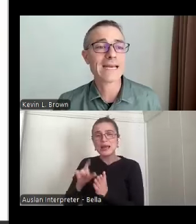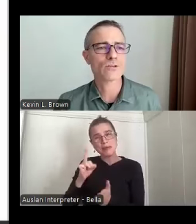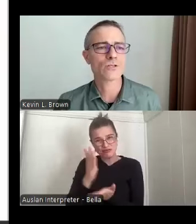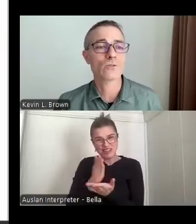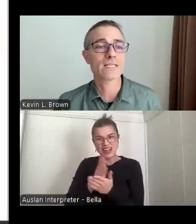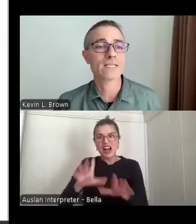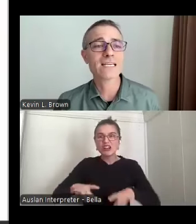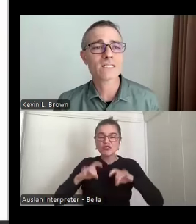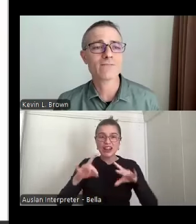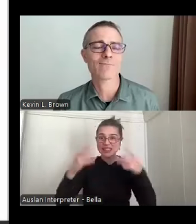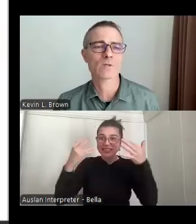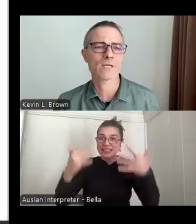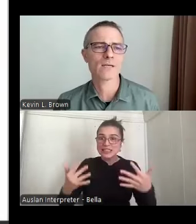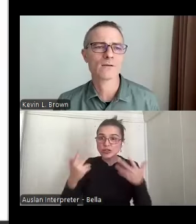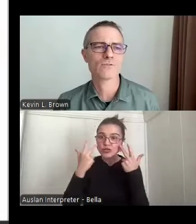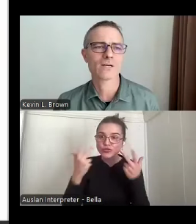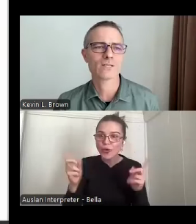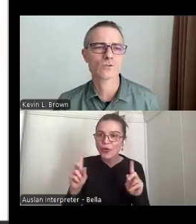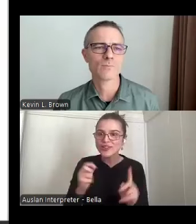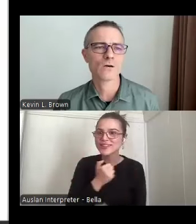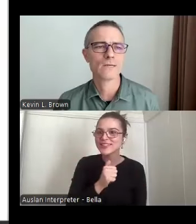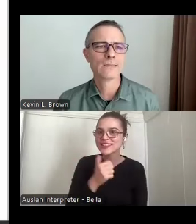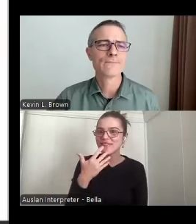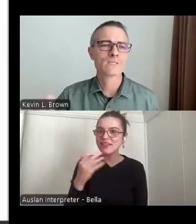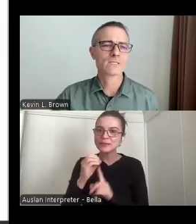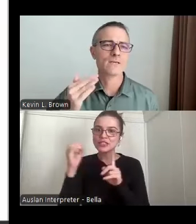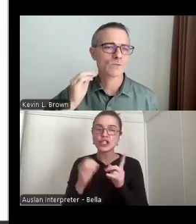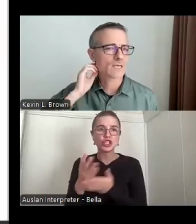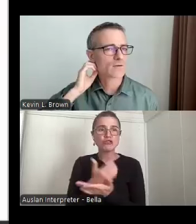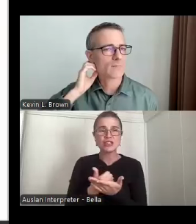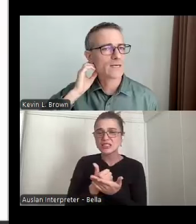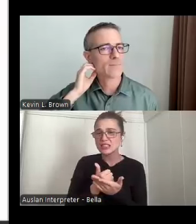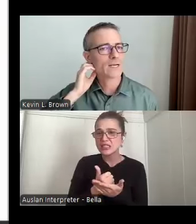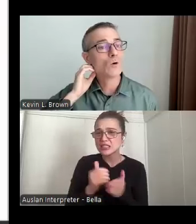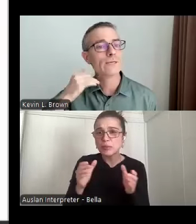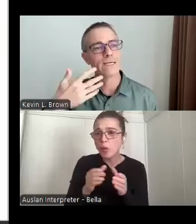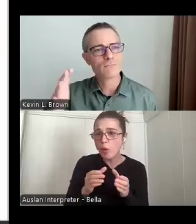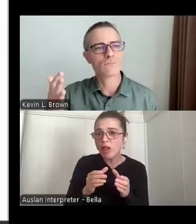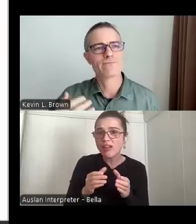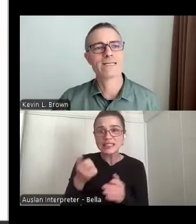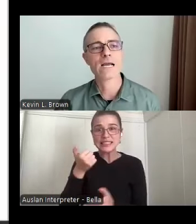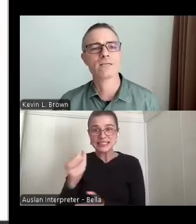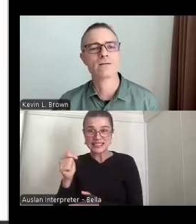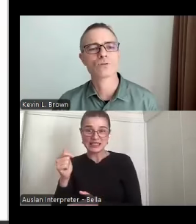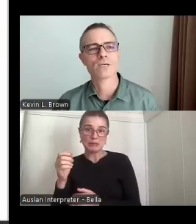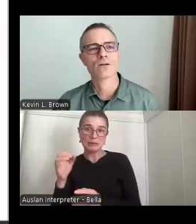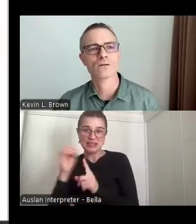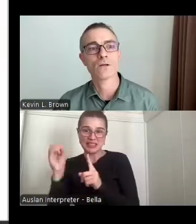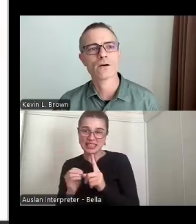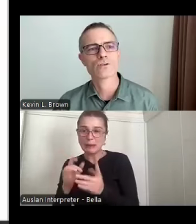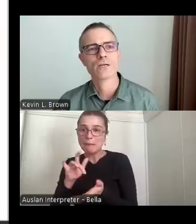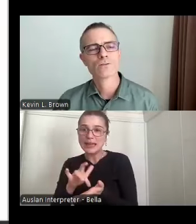the data shows that 65% of charities are small, 16% are medium, and only roughly 19%